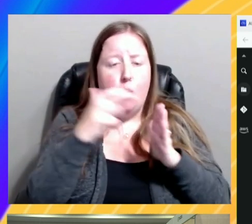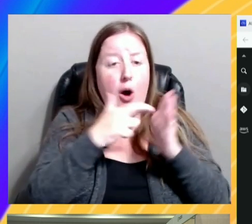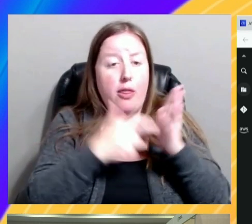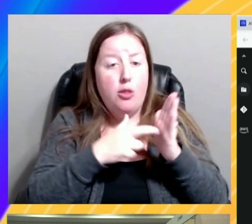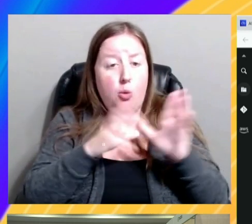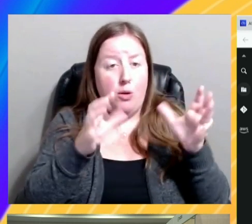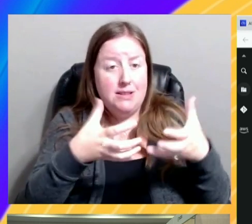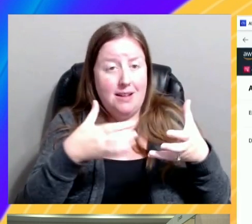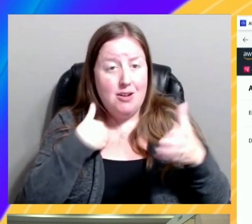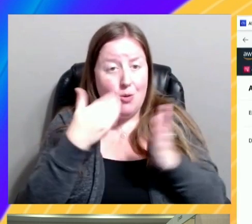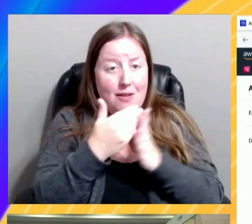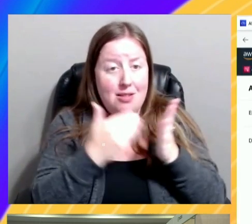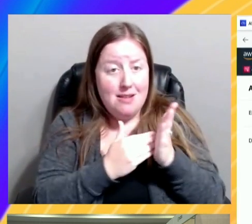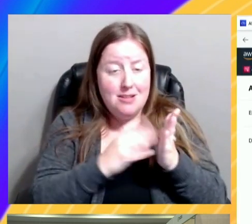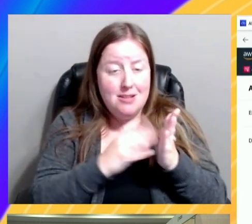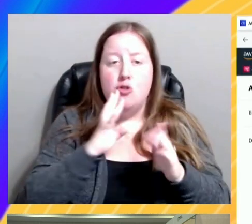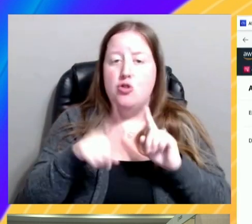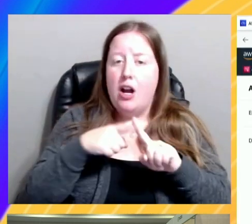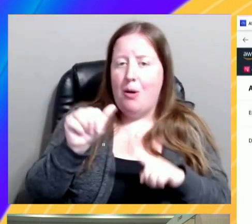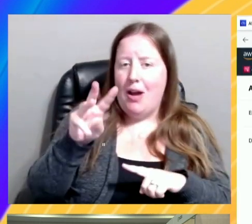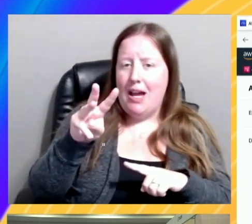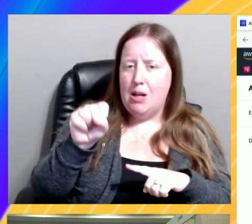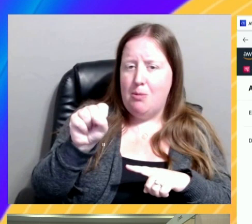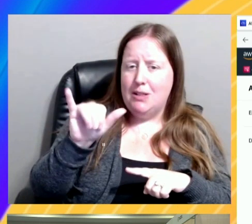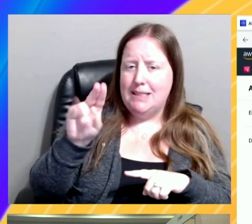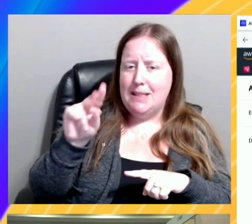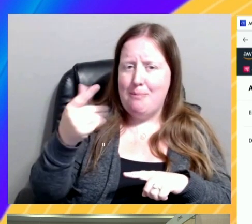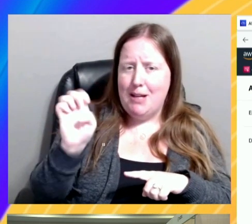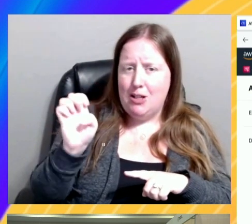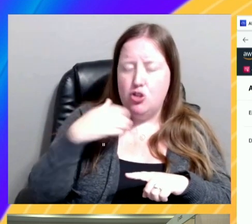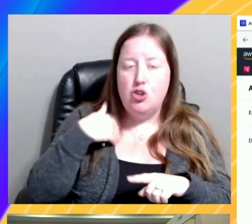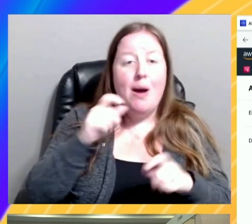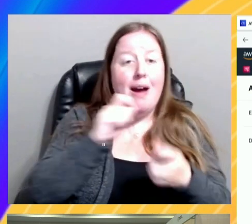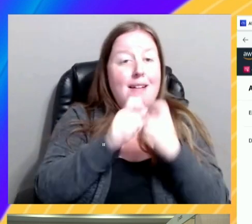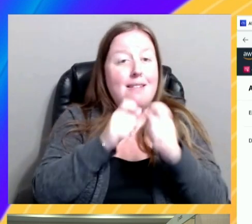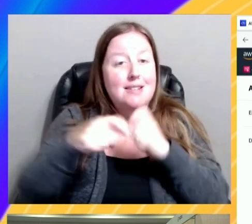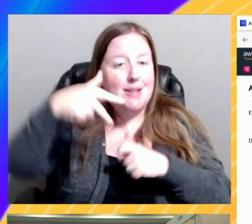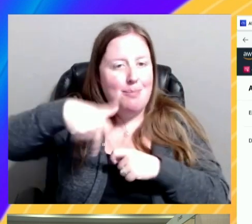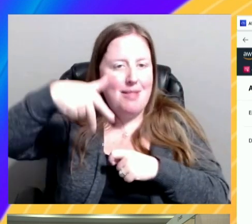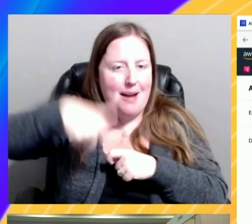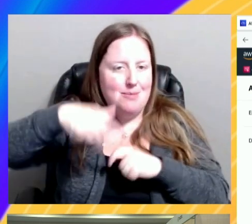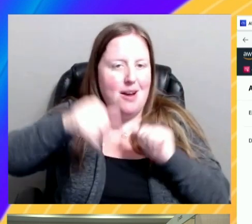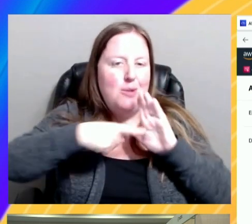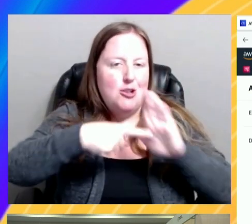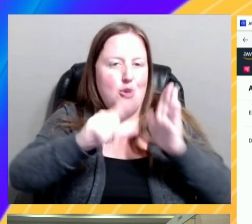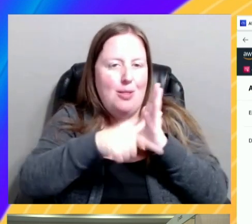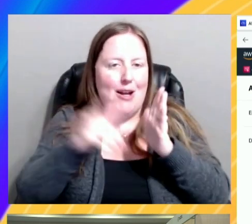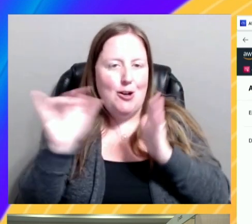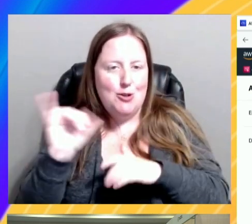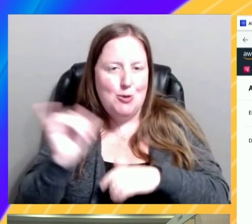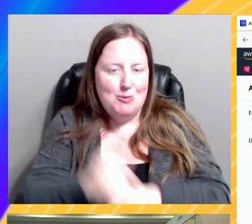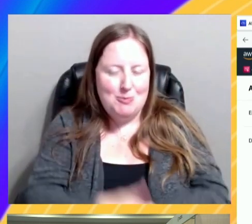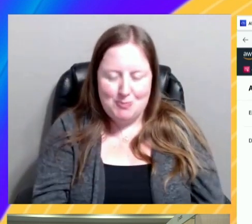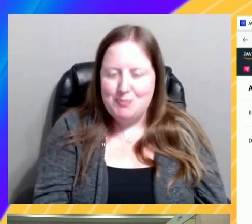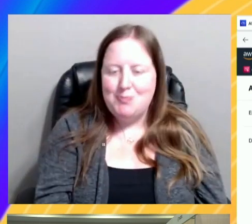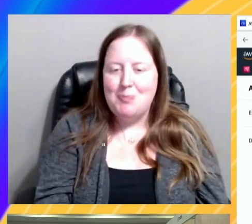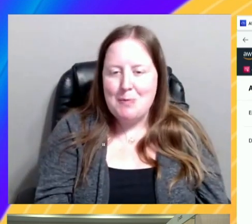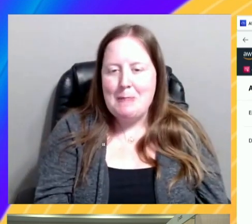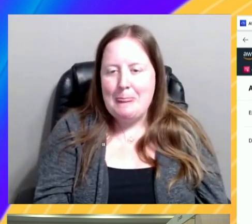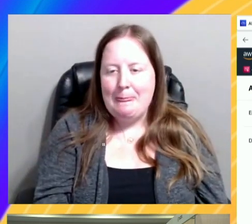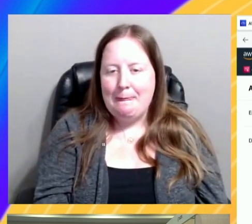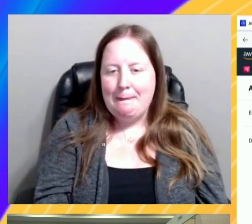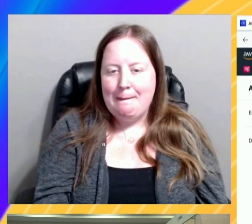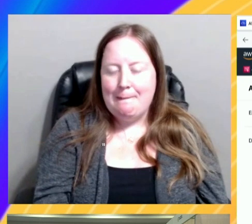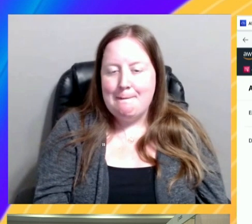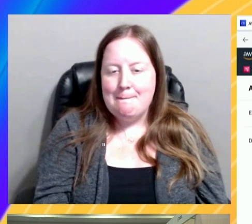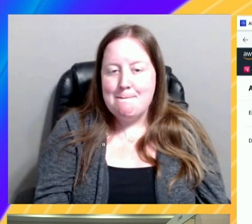about AWS managed, and then you also had a custom Lambda. So we can come back to that later. That'd be cool. Yep. So in here, I'm basically